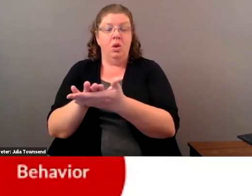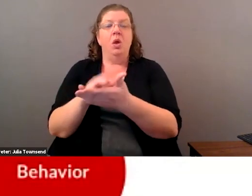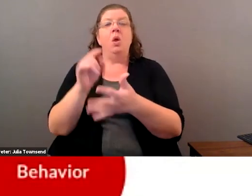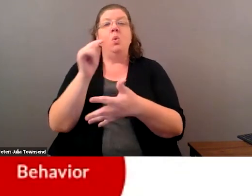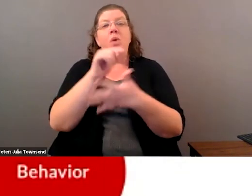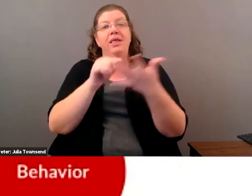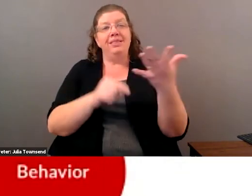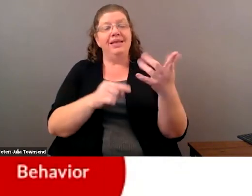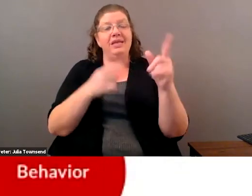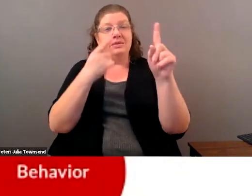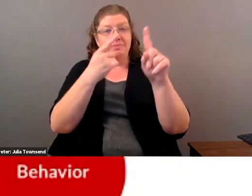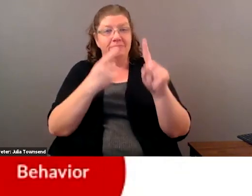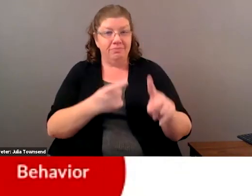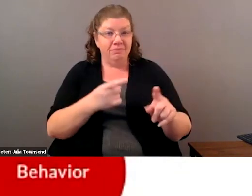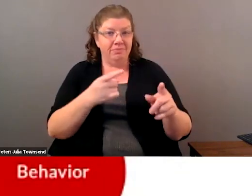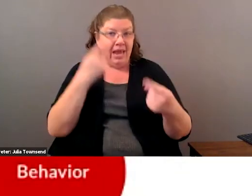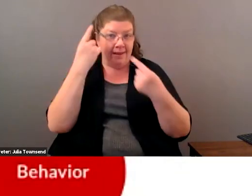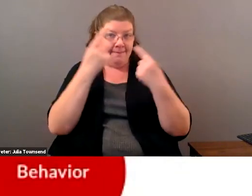mind